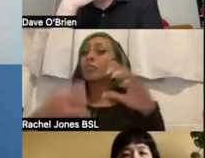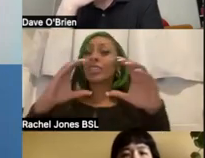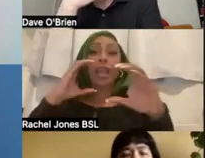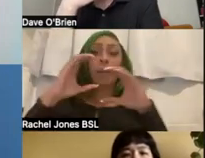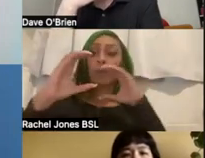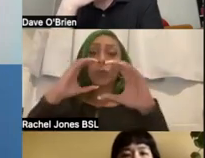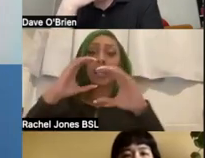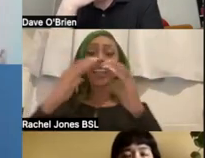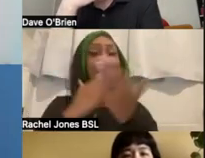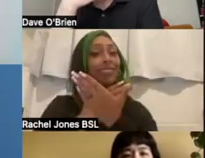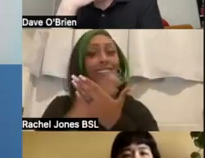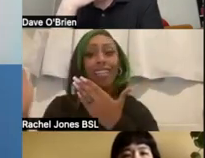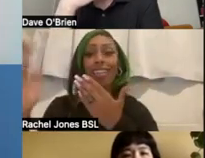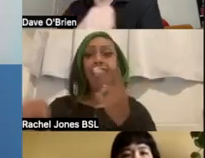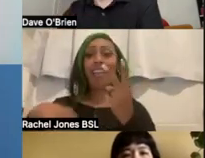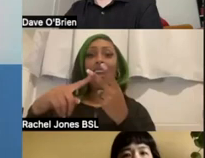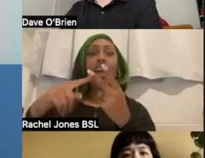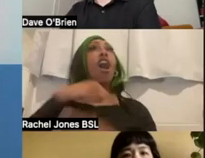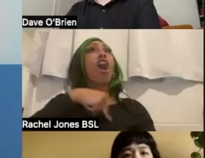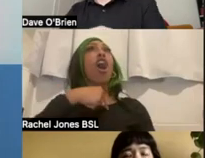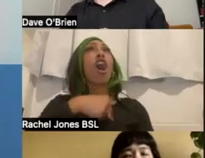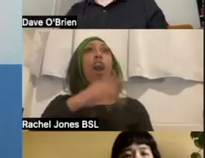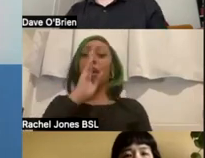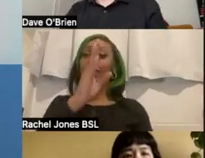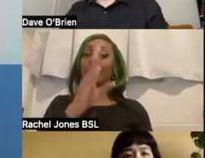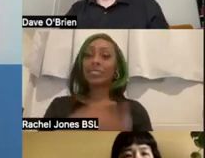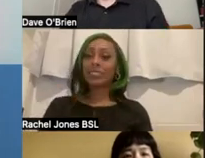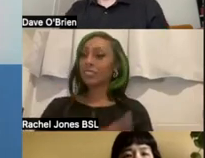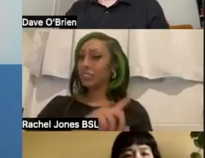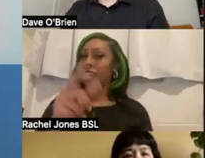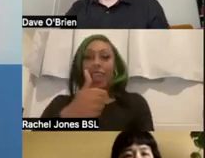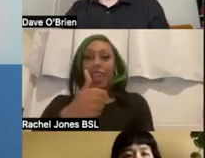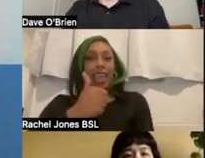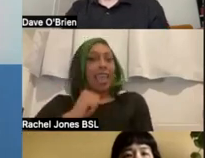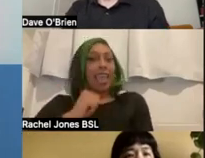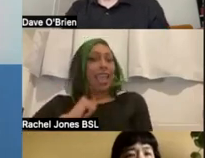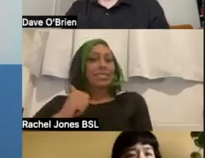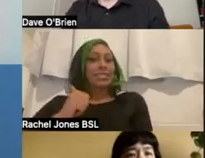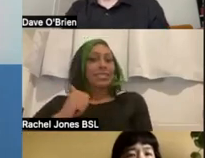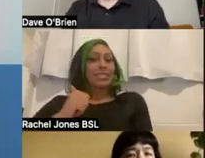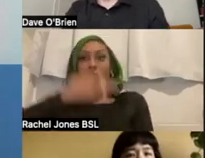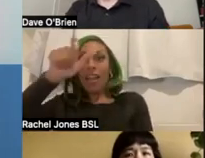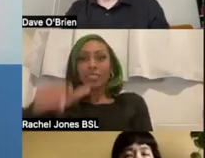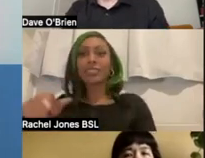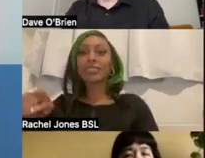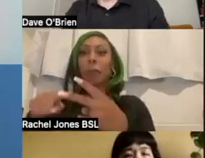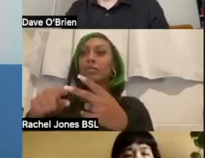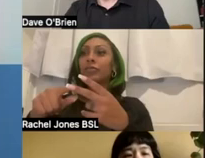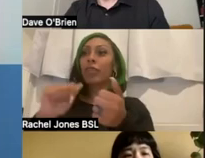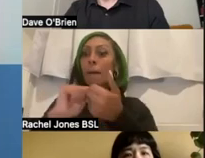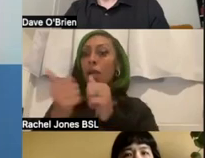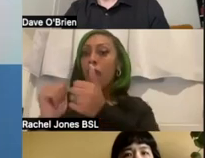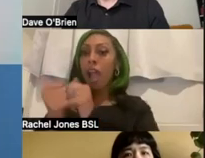is expected of the participants and partners and why they should go on this journey with